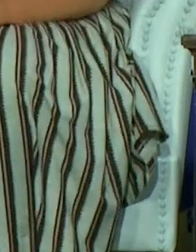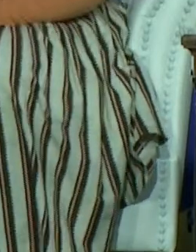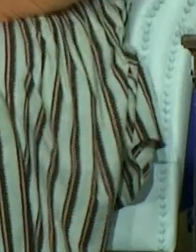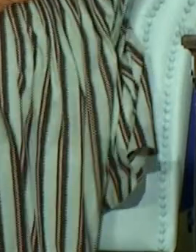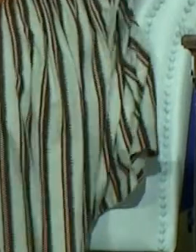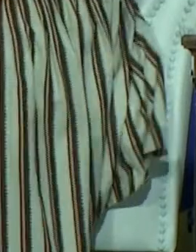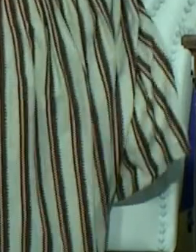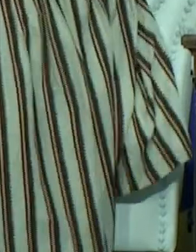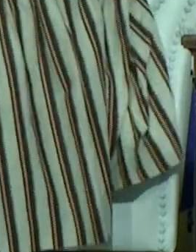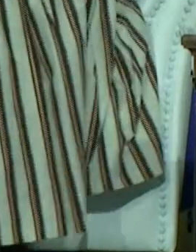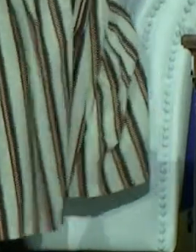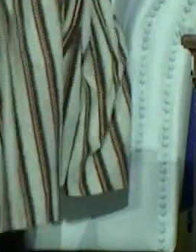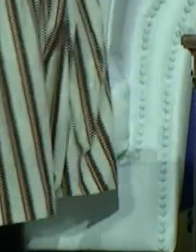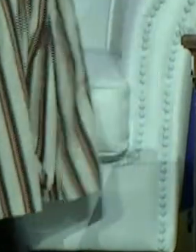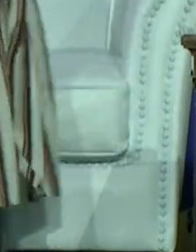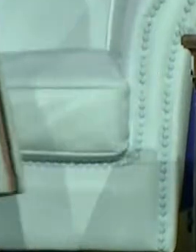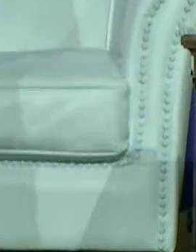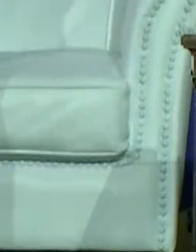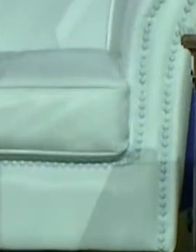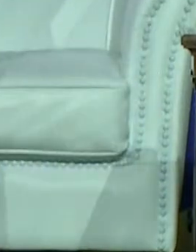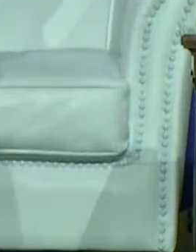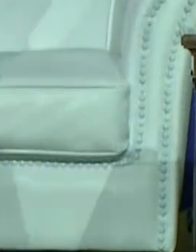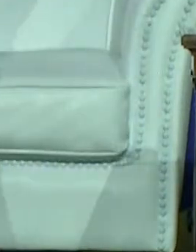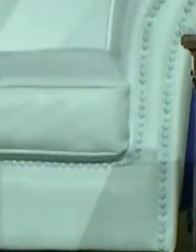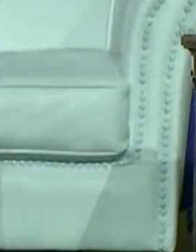her. Over to you, Minister.